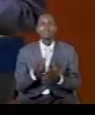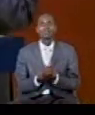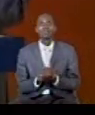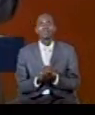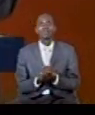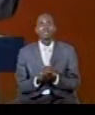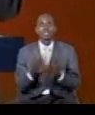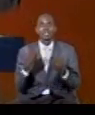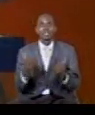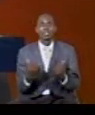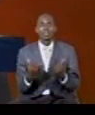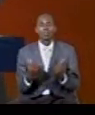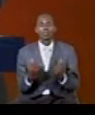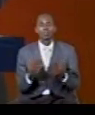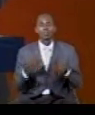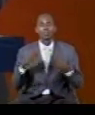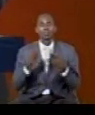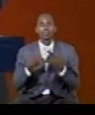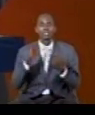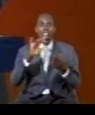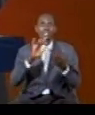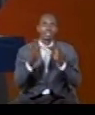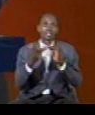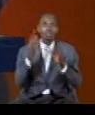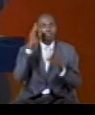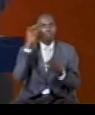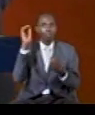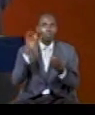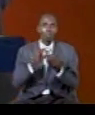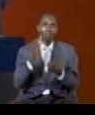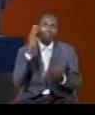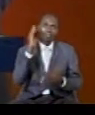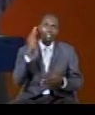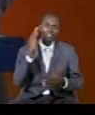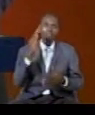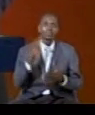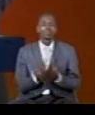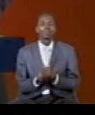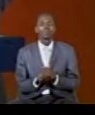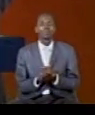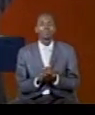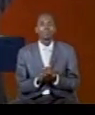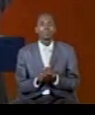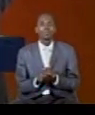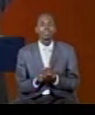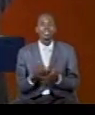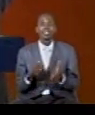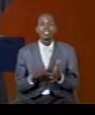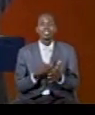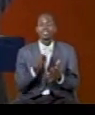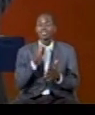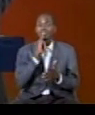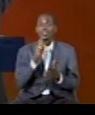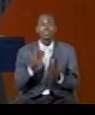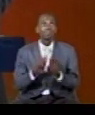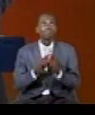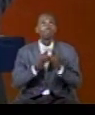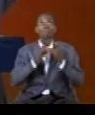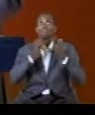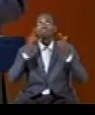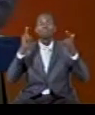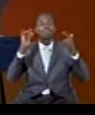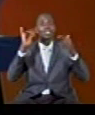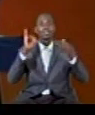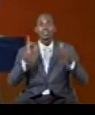now move to social media for more testimonies. It is simply amazing and